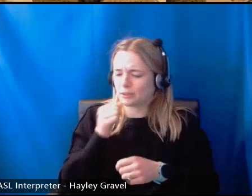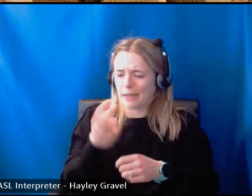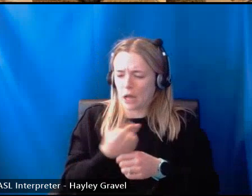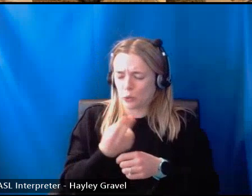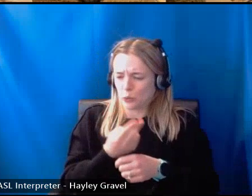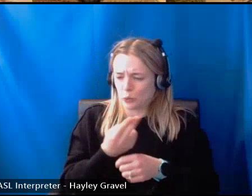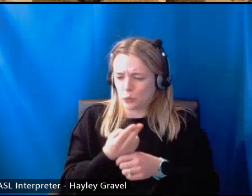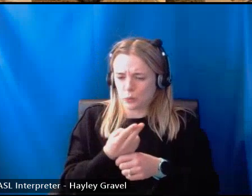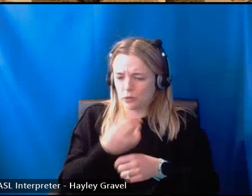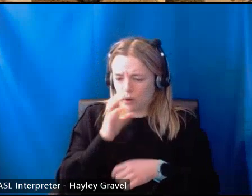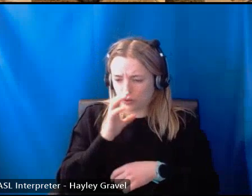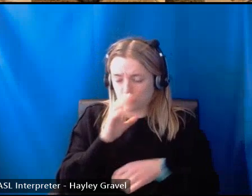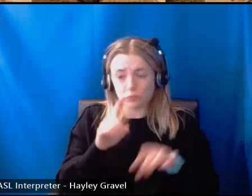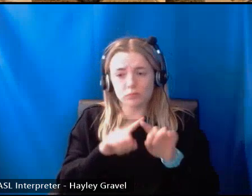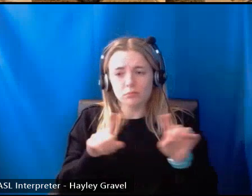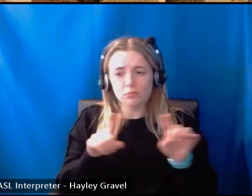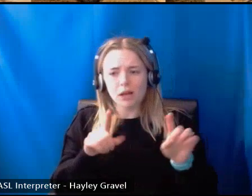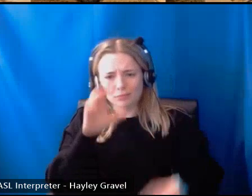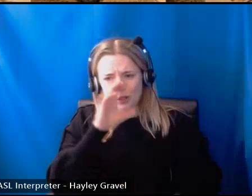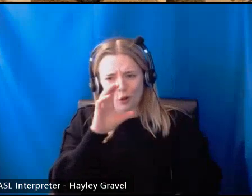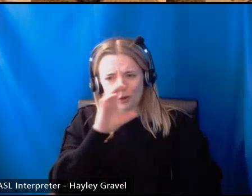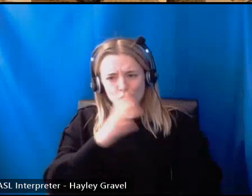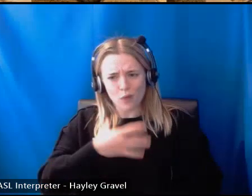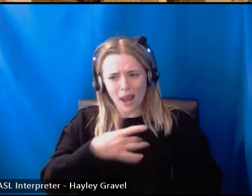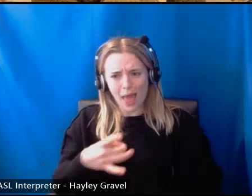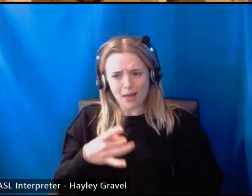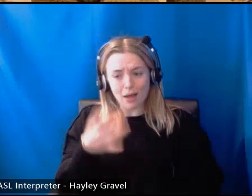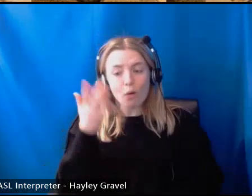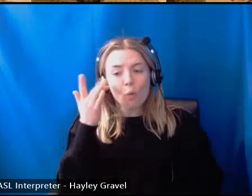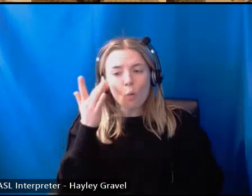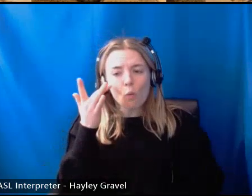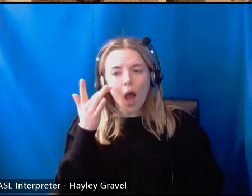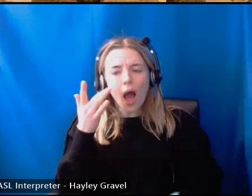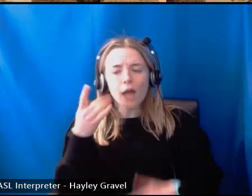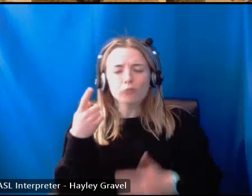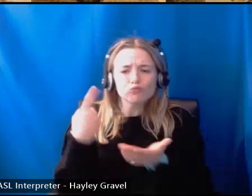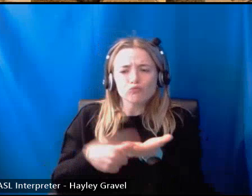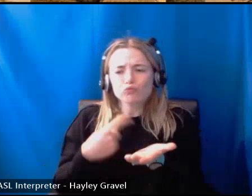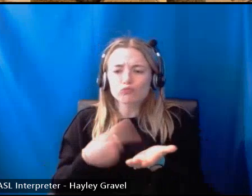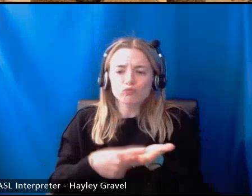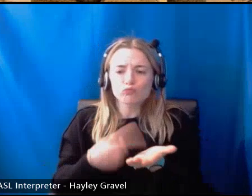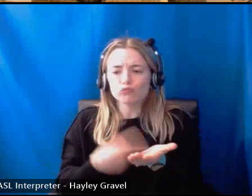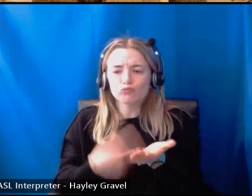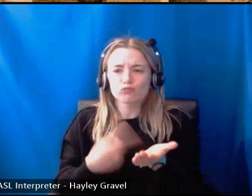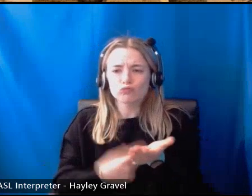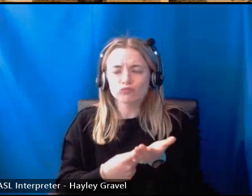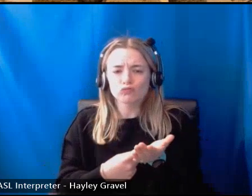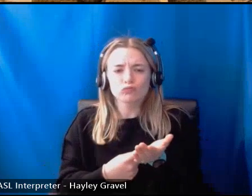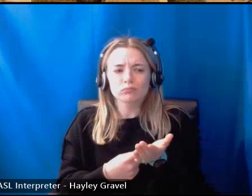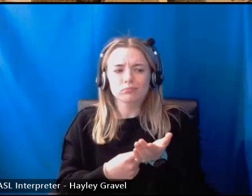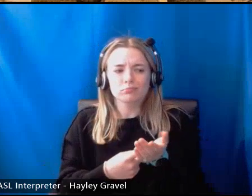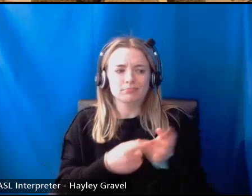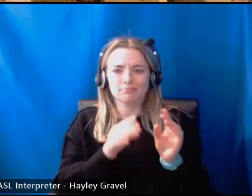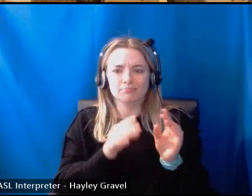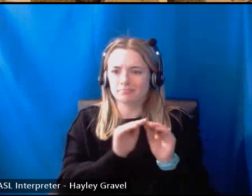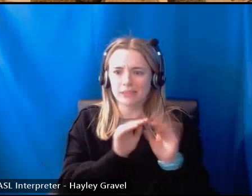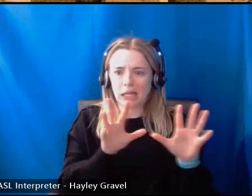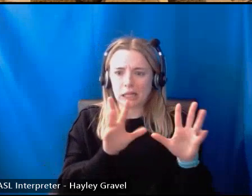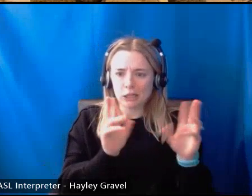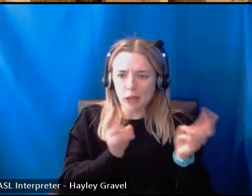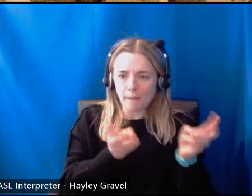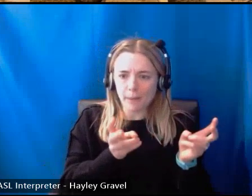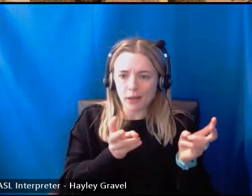of like that because I think it gives us a conversation of here's kind of a clear topic, working